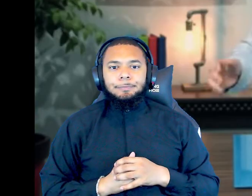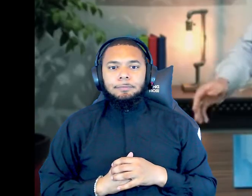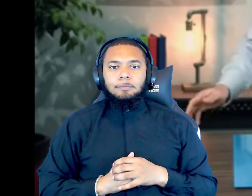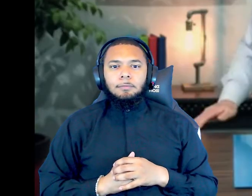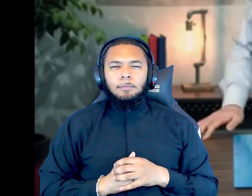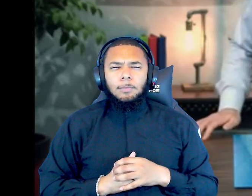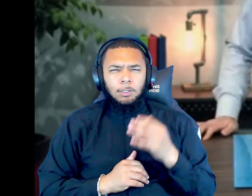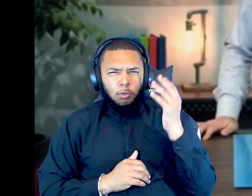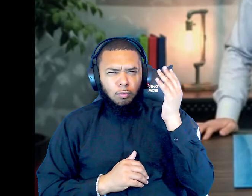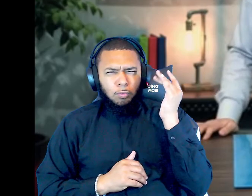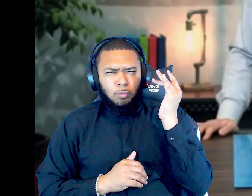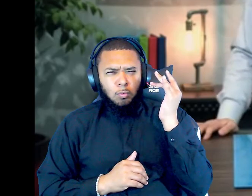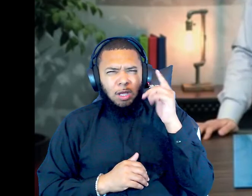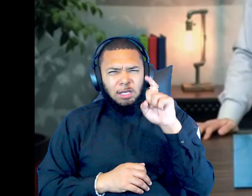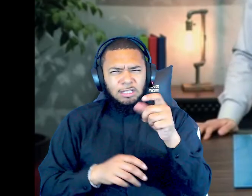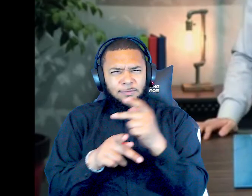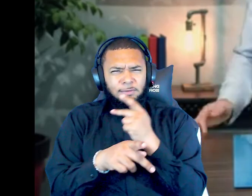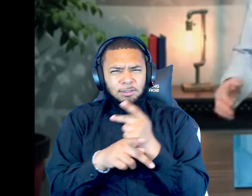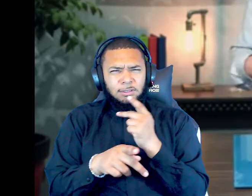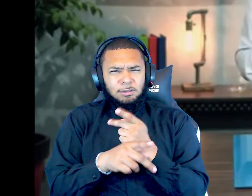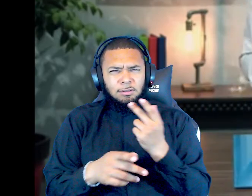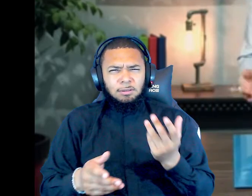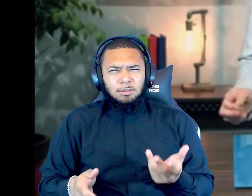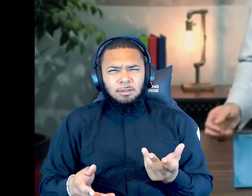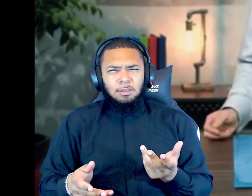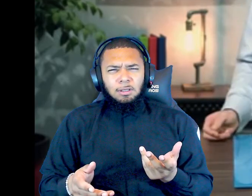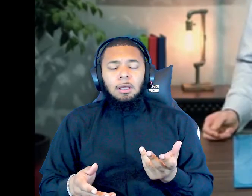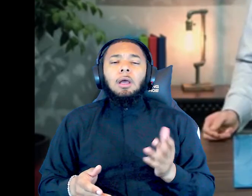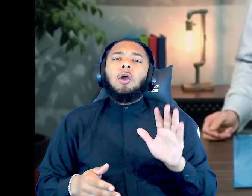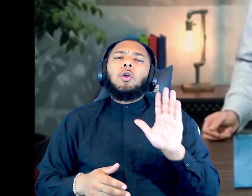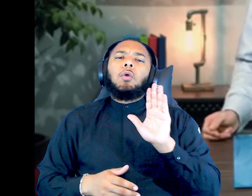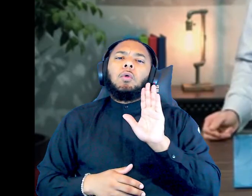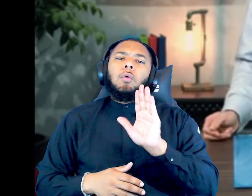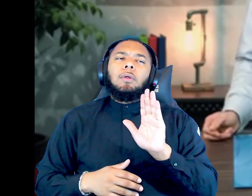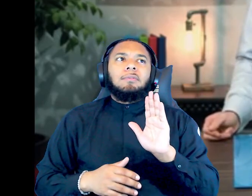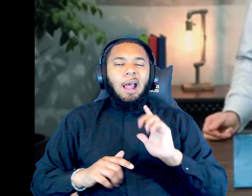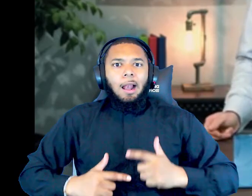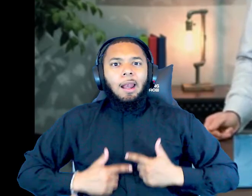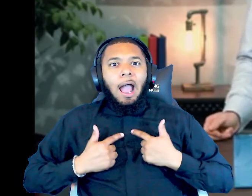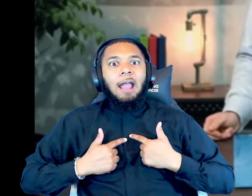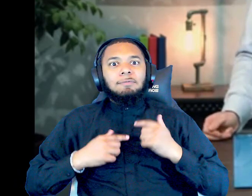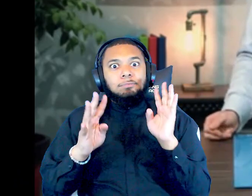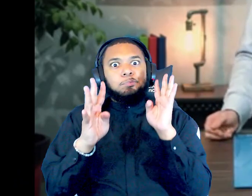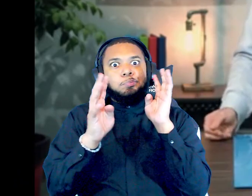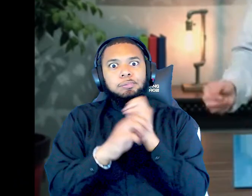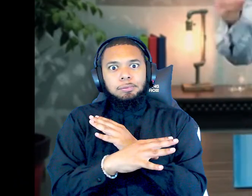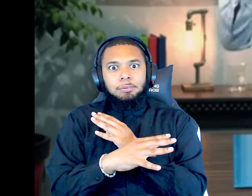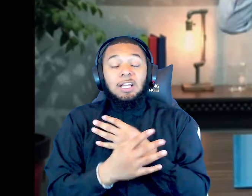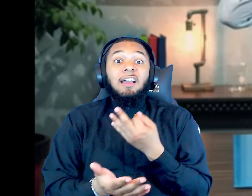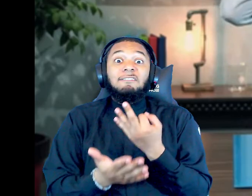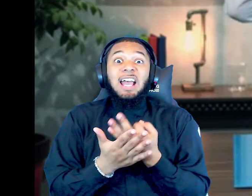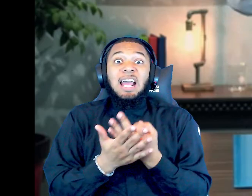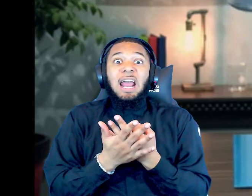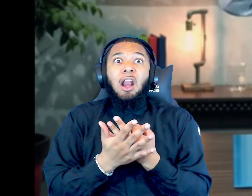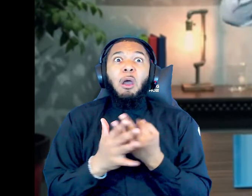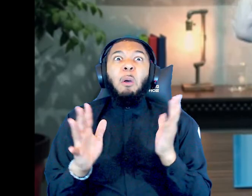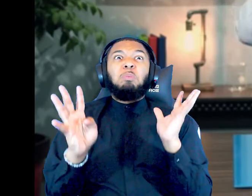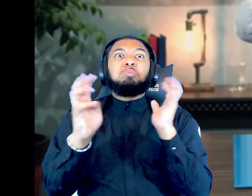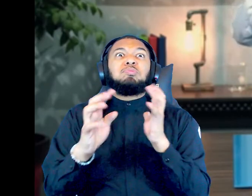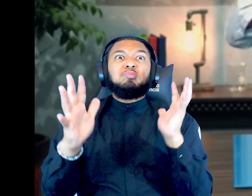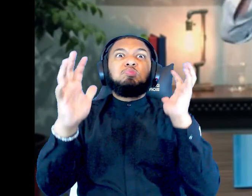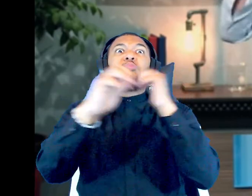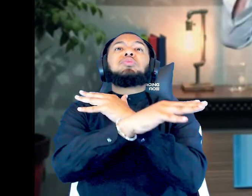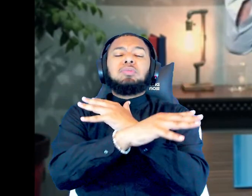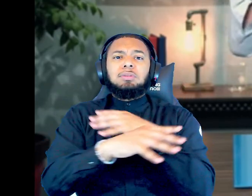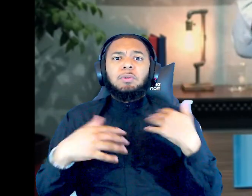Why do we need to do average daily balances? Because our lives are complex. Our financial lives are even more complex. We're buying stuff and